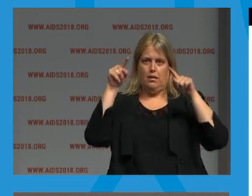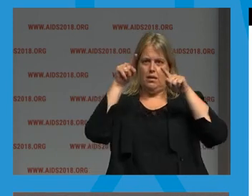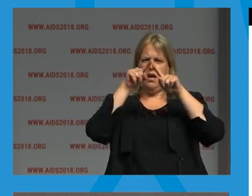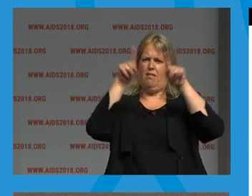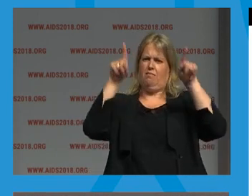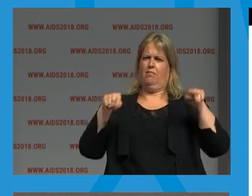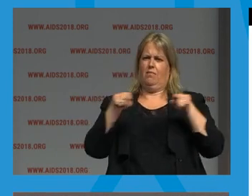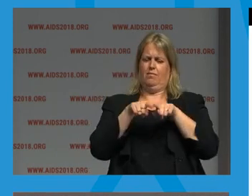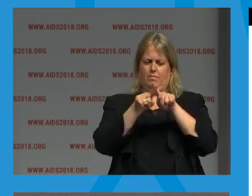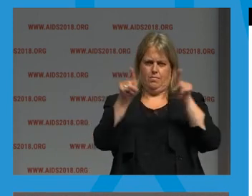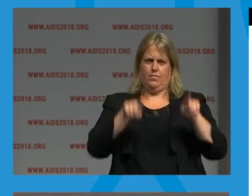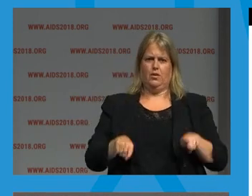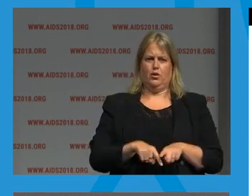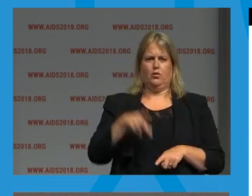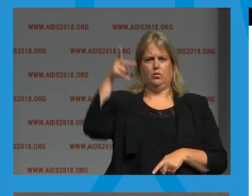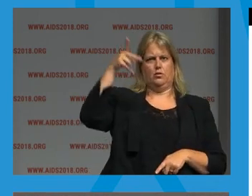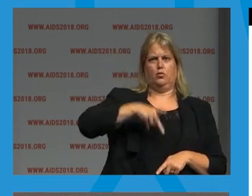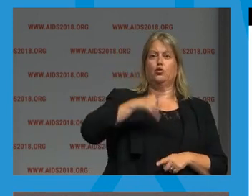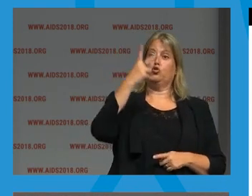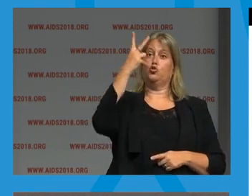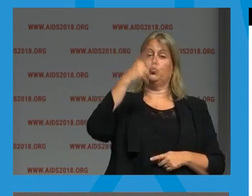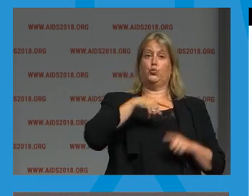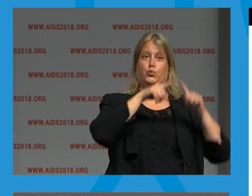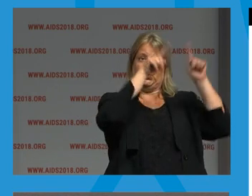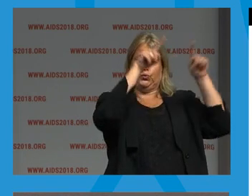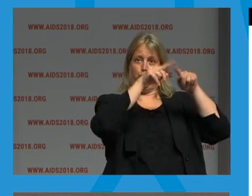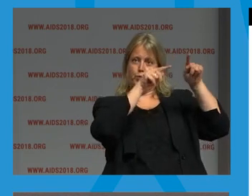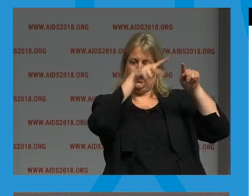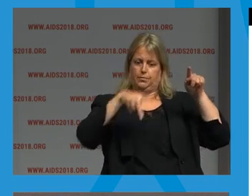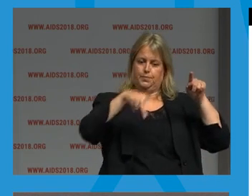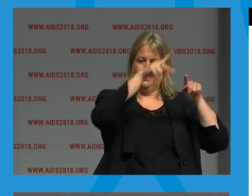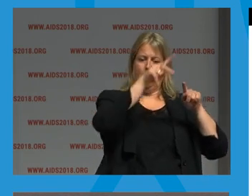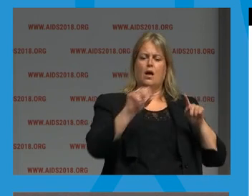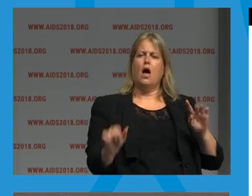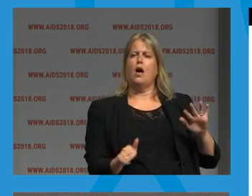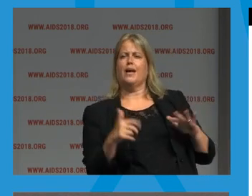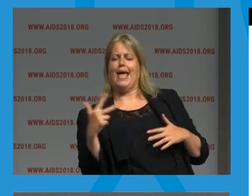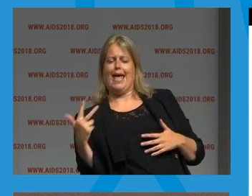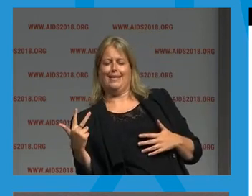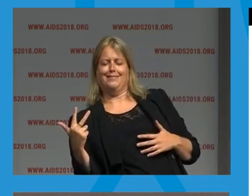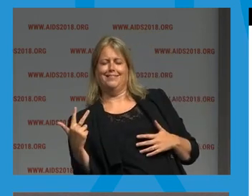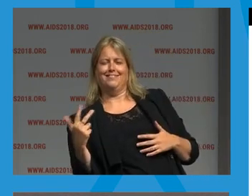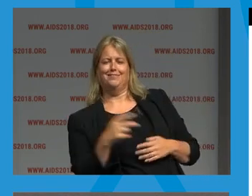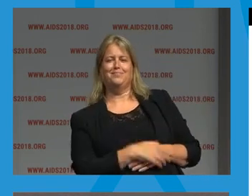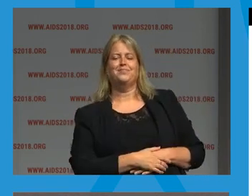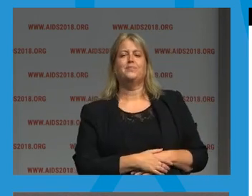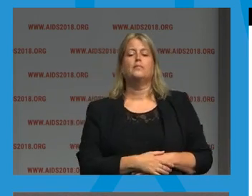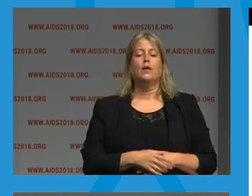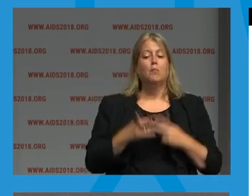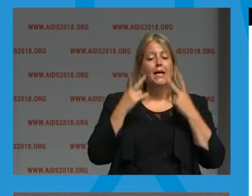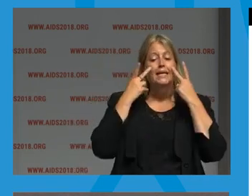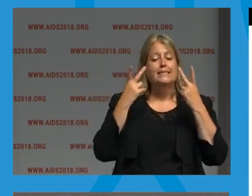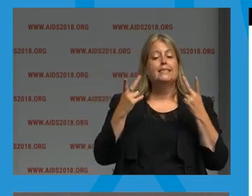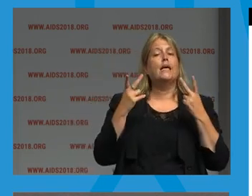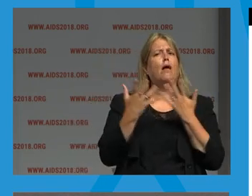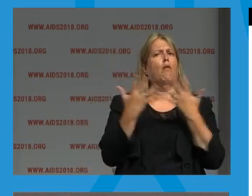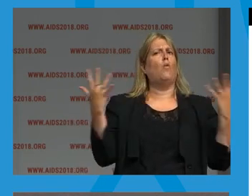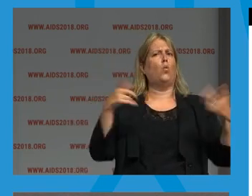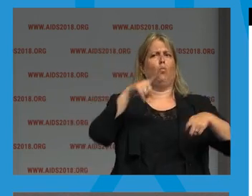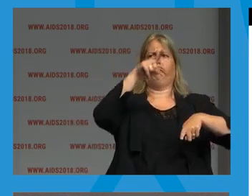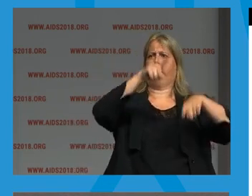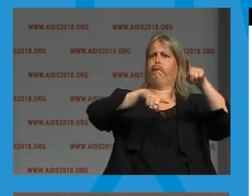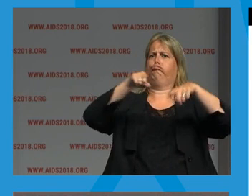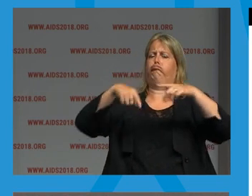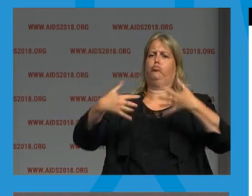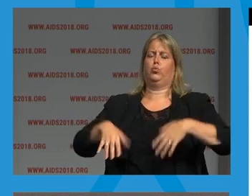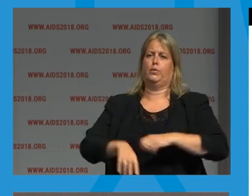2 individuals on this slide. The other 8 are on this slide. And as you can see, there's a great deal of